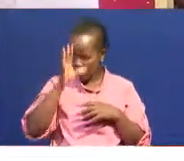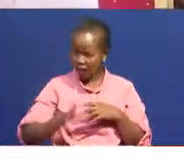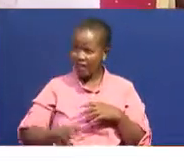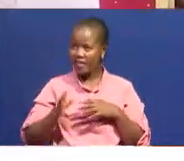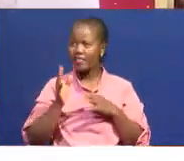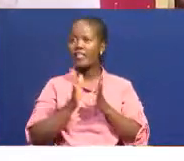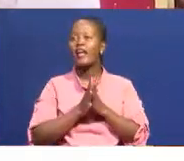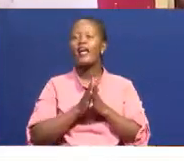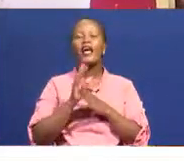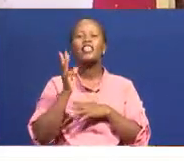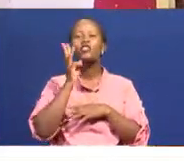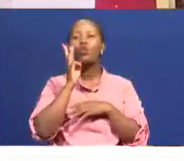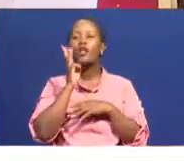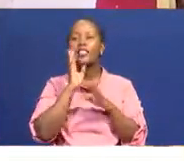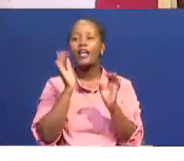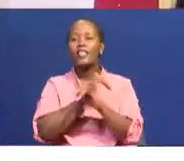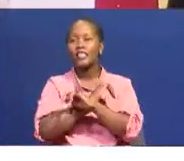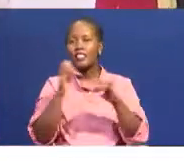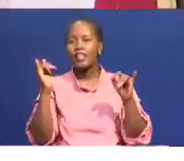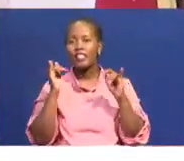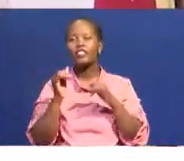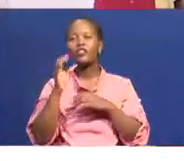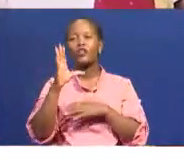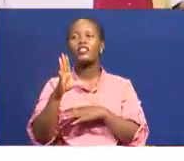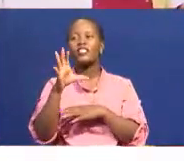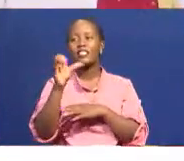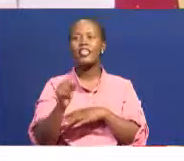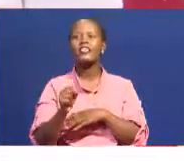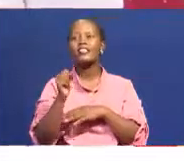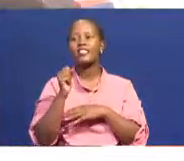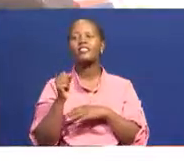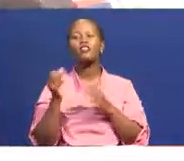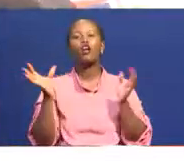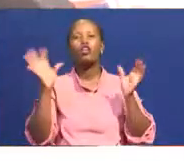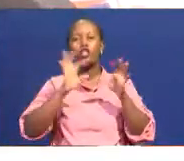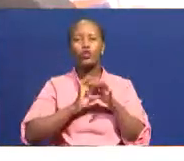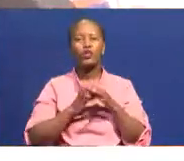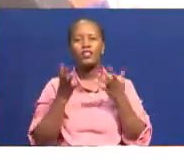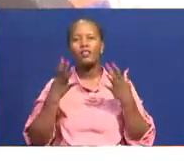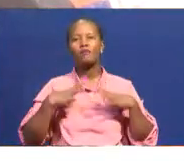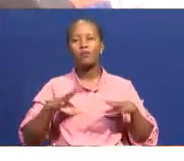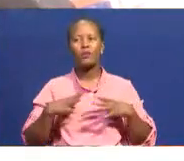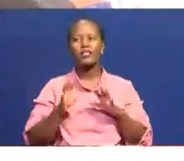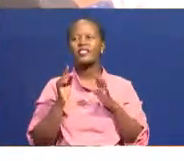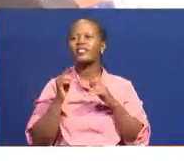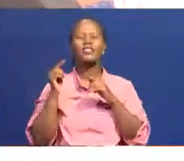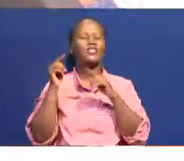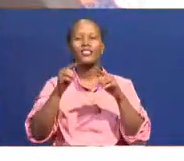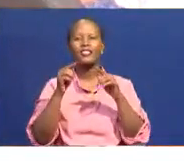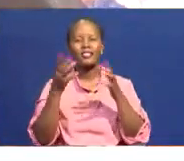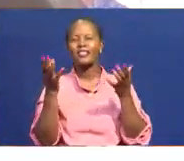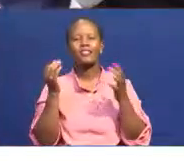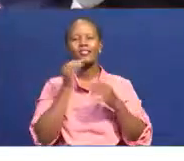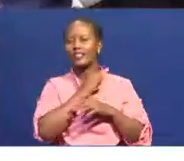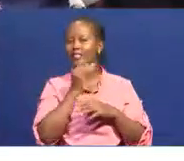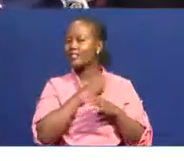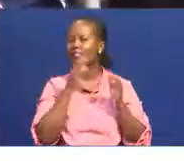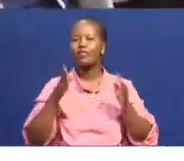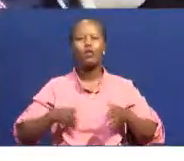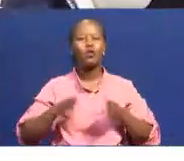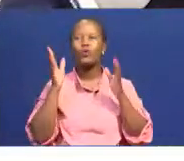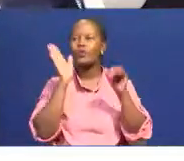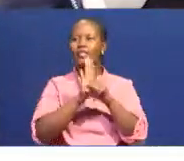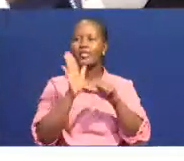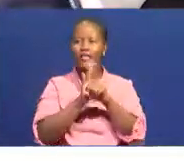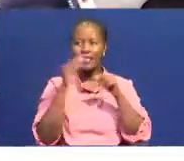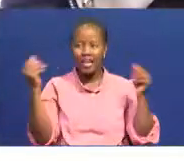Water, Sanitation and Irrigation Cabinet Secretary Zakaria Njeru joined the mourners in castigating the increased road accidents, as